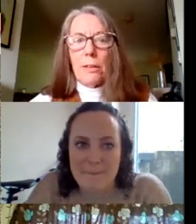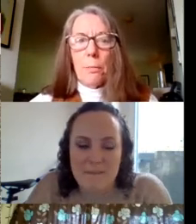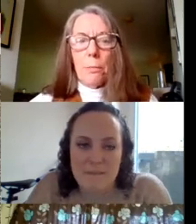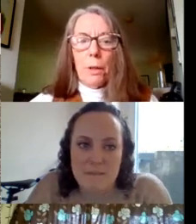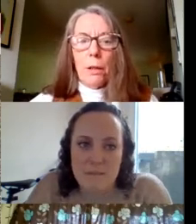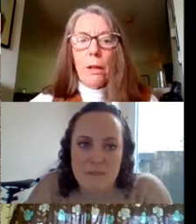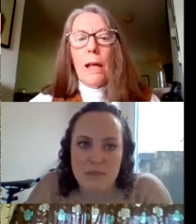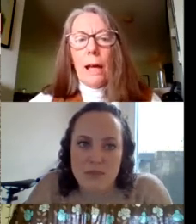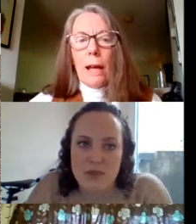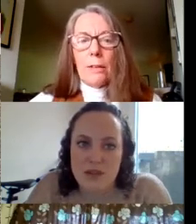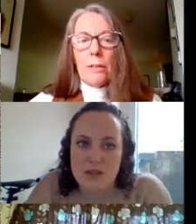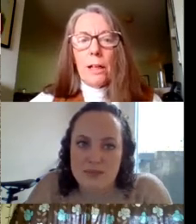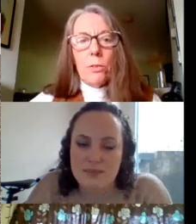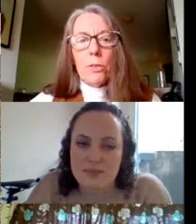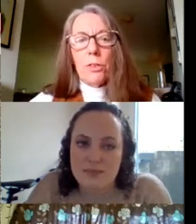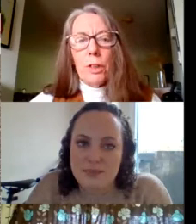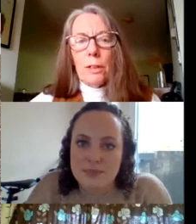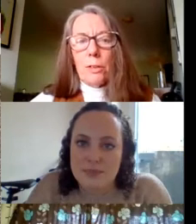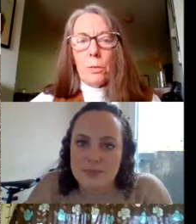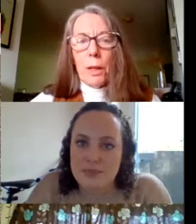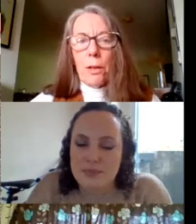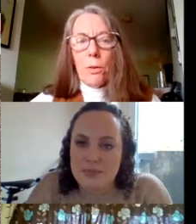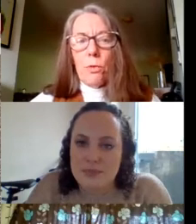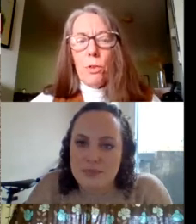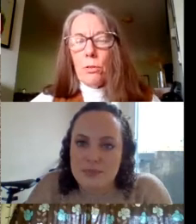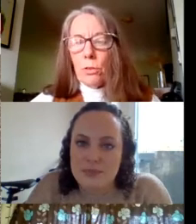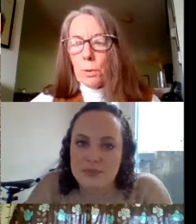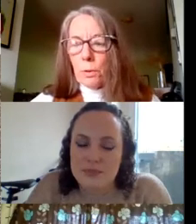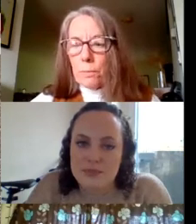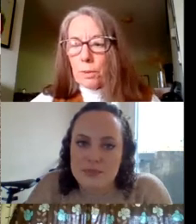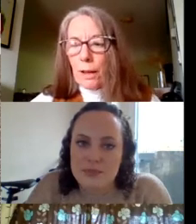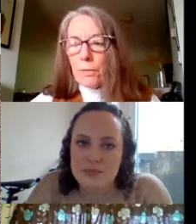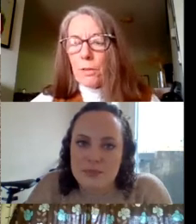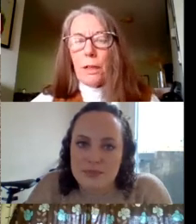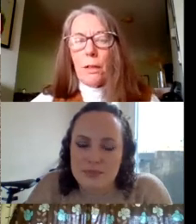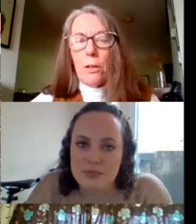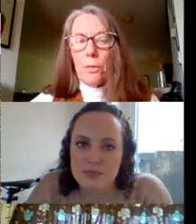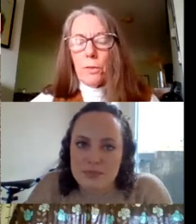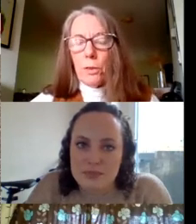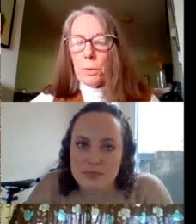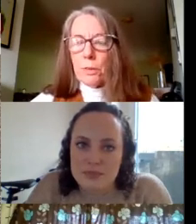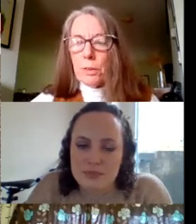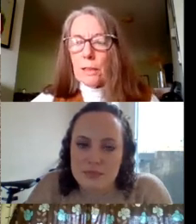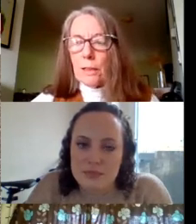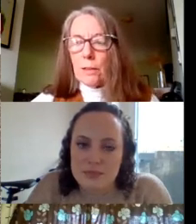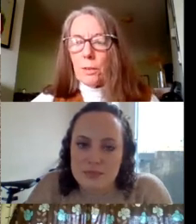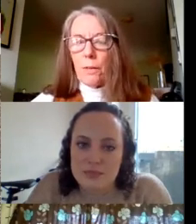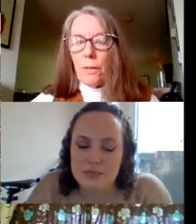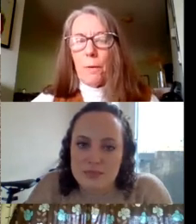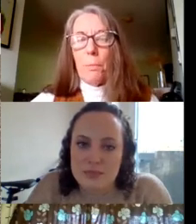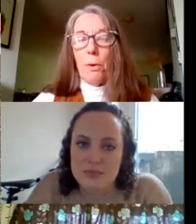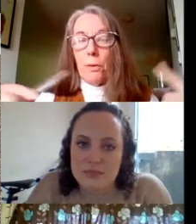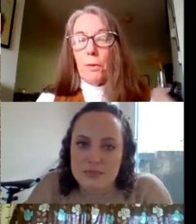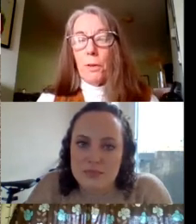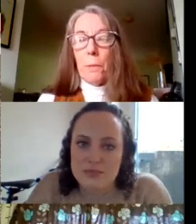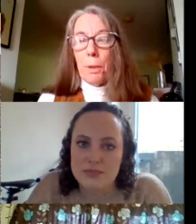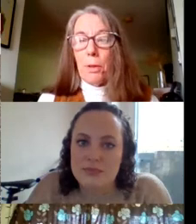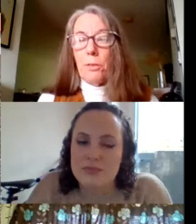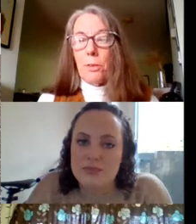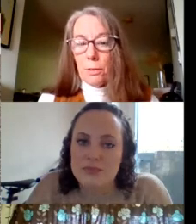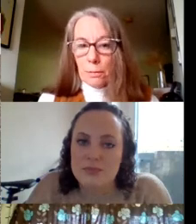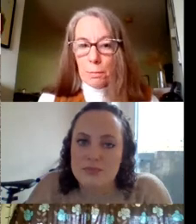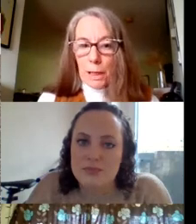in that sampler. And as I understand it, that's quite unusual to have a record of those proceedings from the point of view